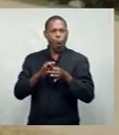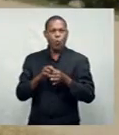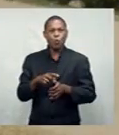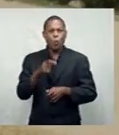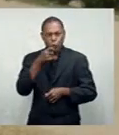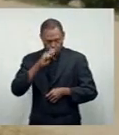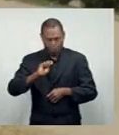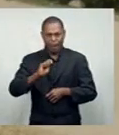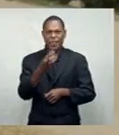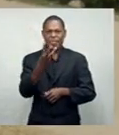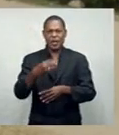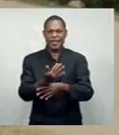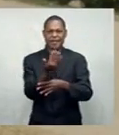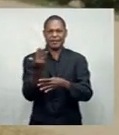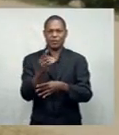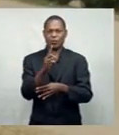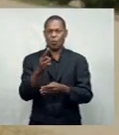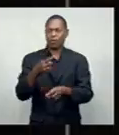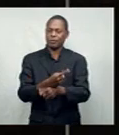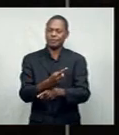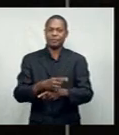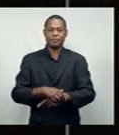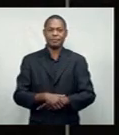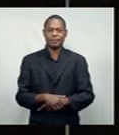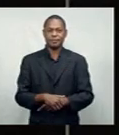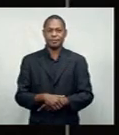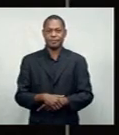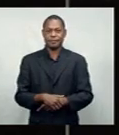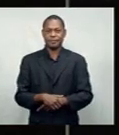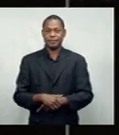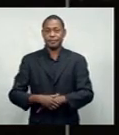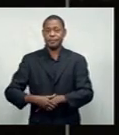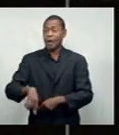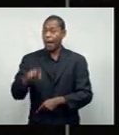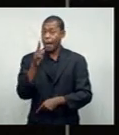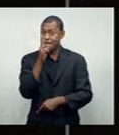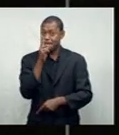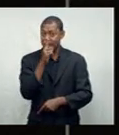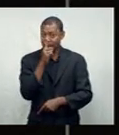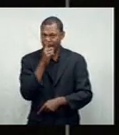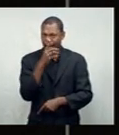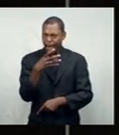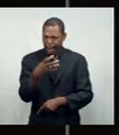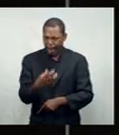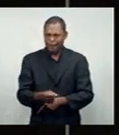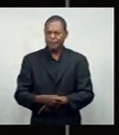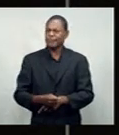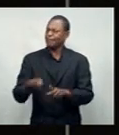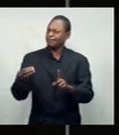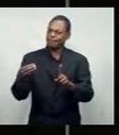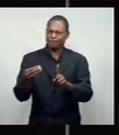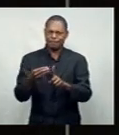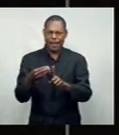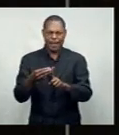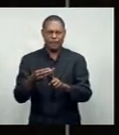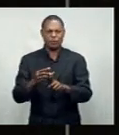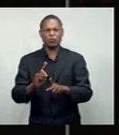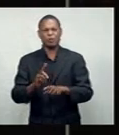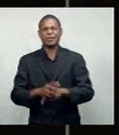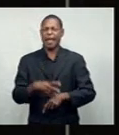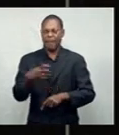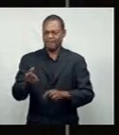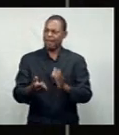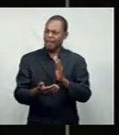week. Felipe Naikaso, FBC News. Fijians have the key to containing the further spread of the COVID-19 virus in their